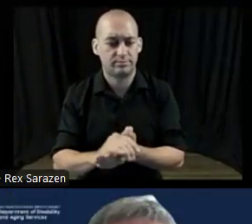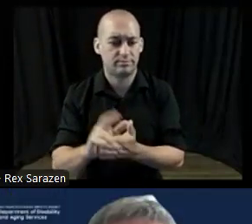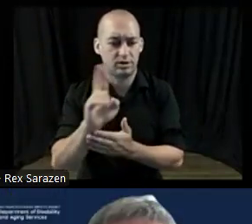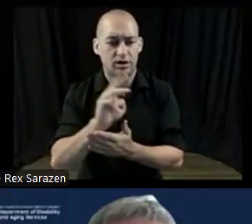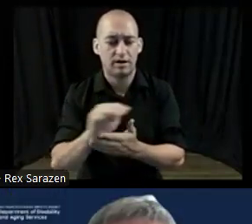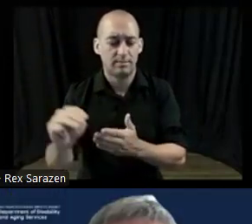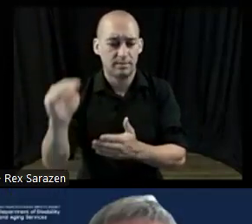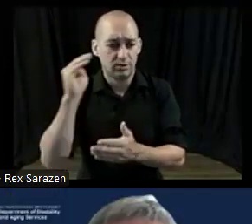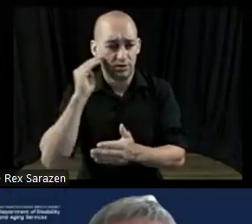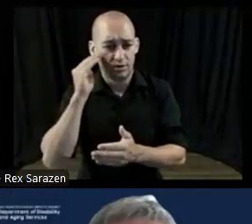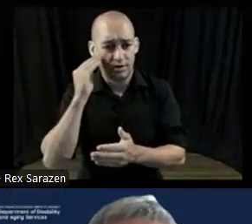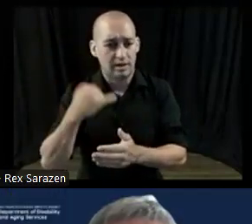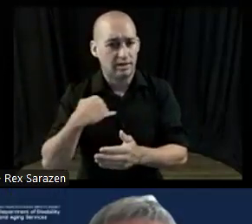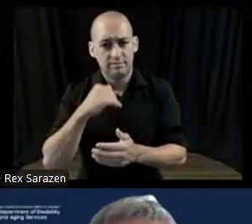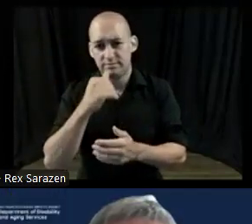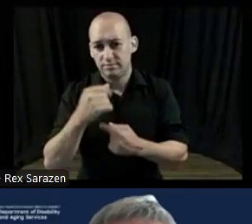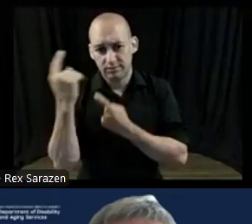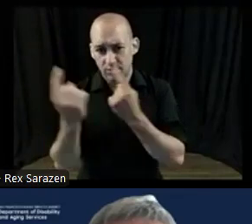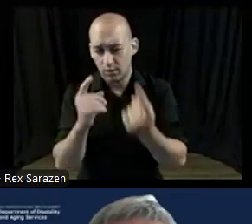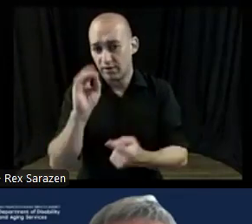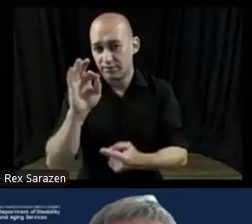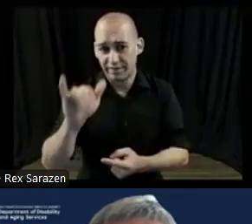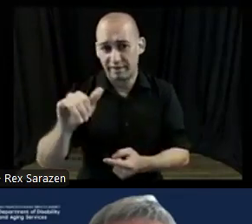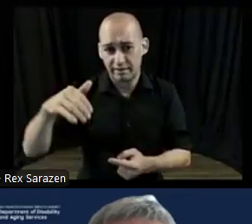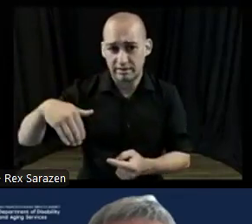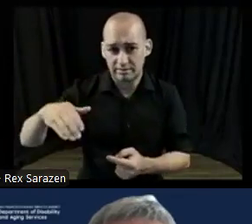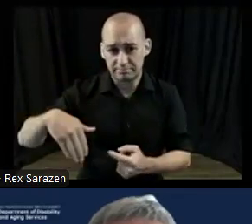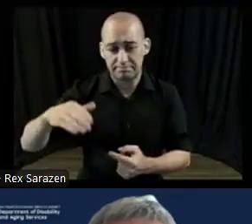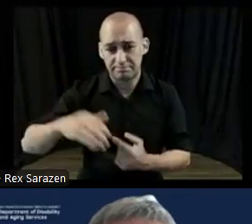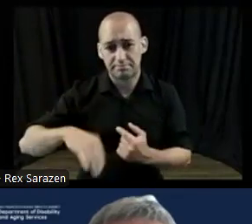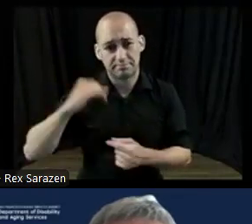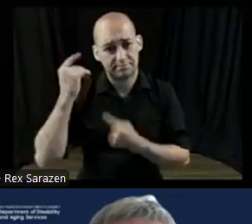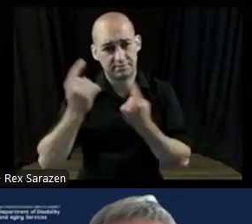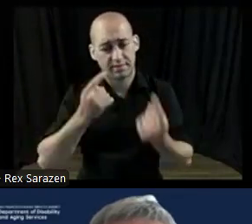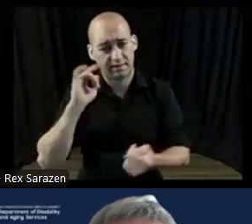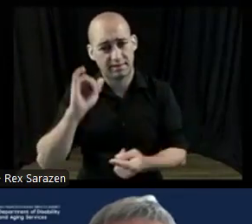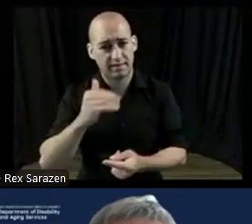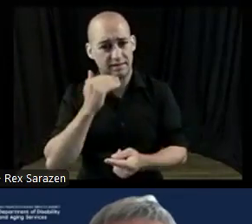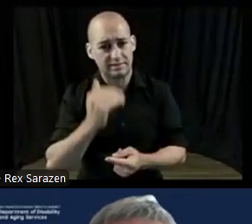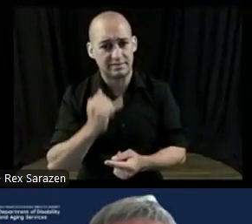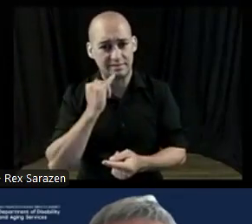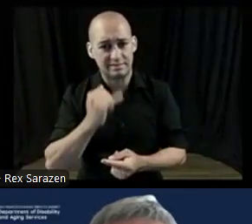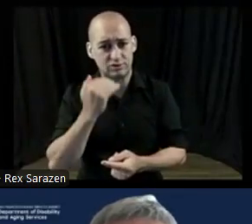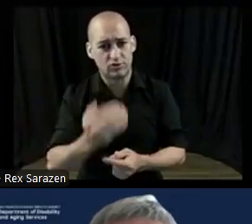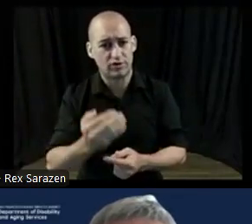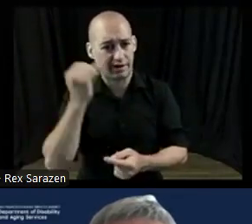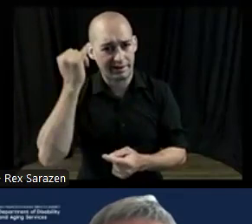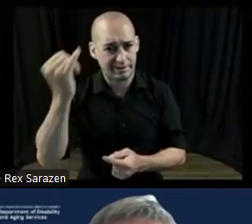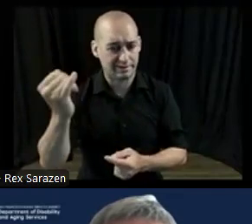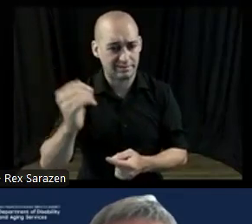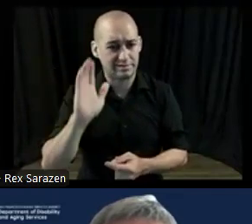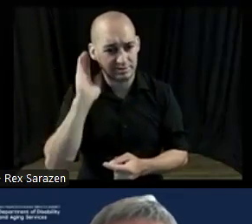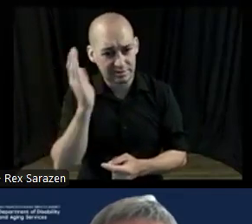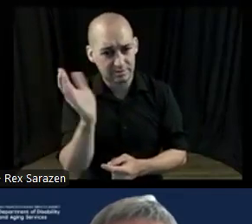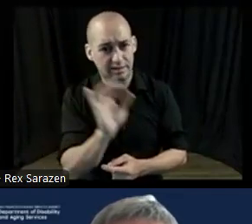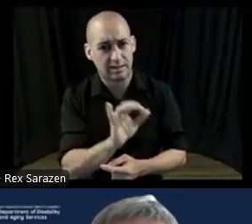I hadn't thought of that. I think that is a good idea. It seems like something where I might